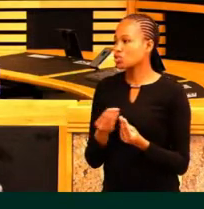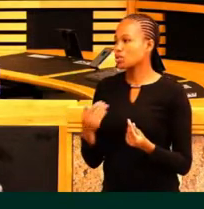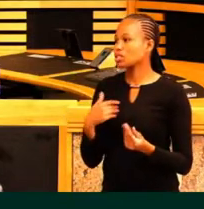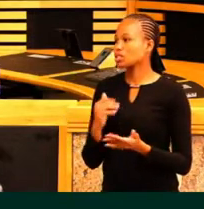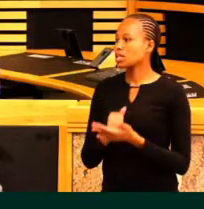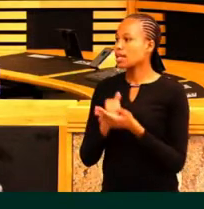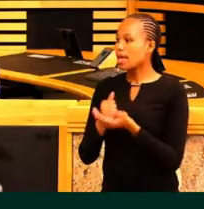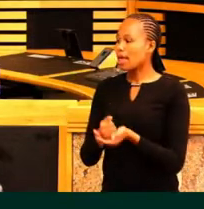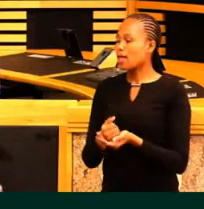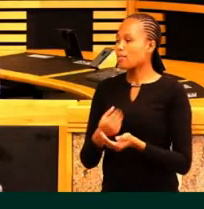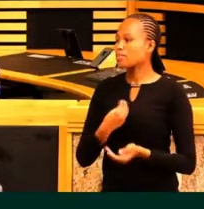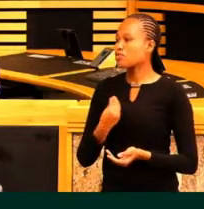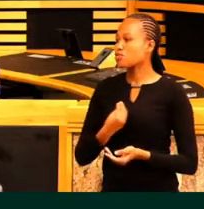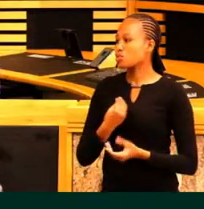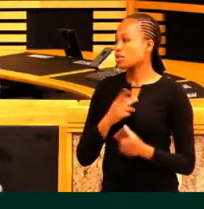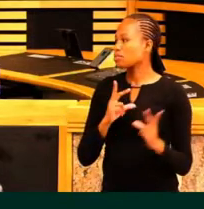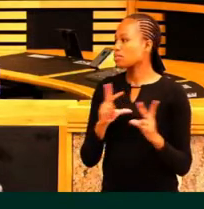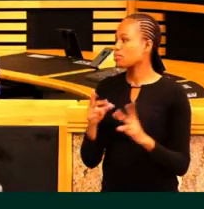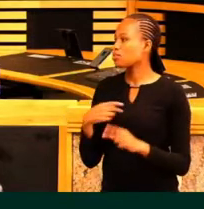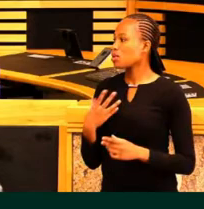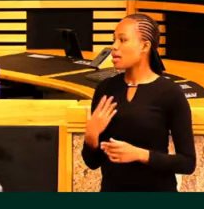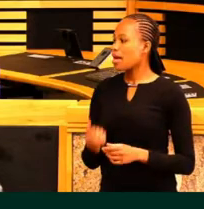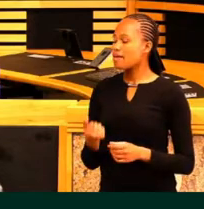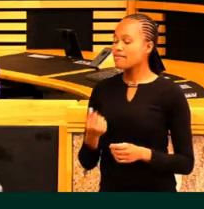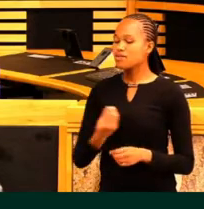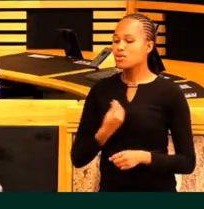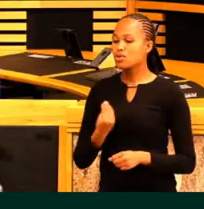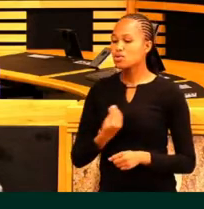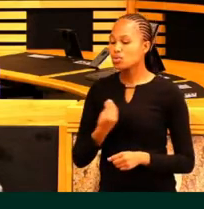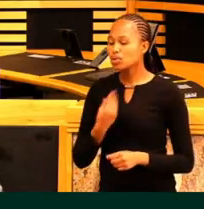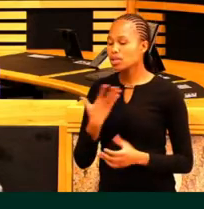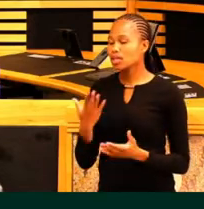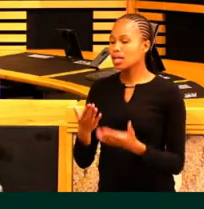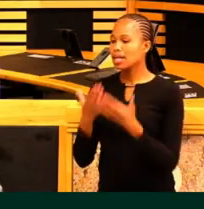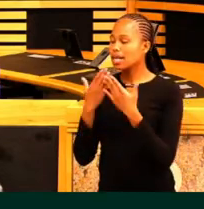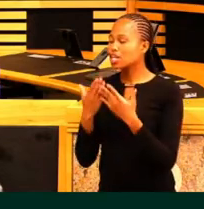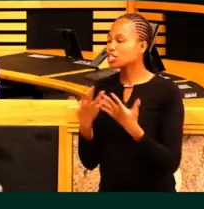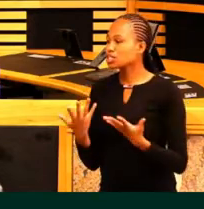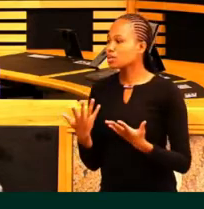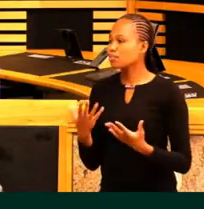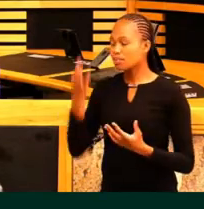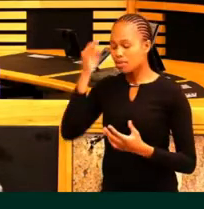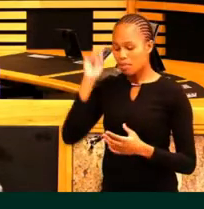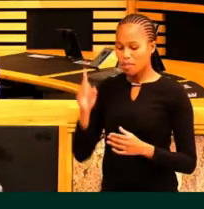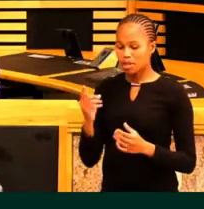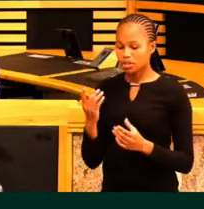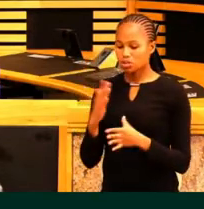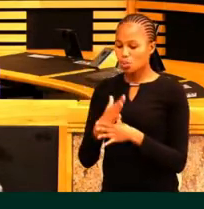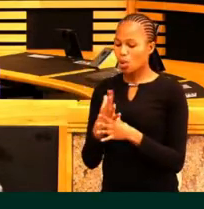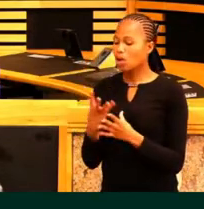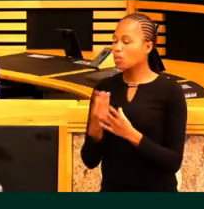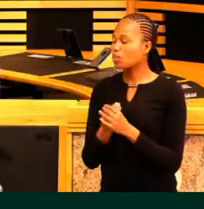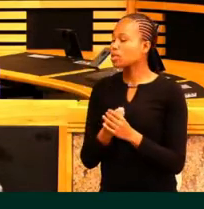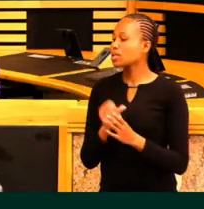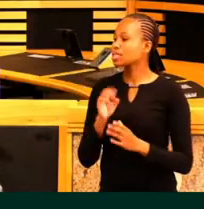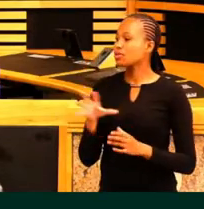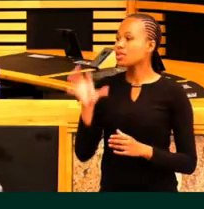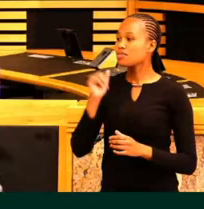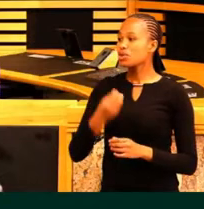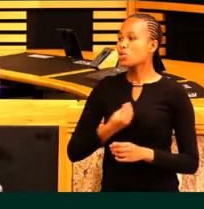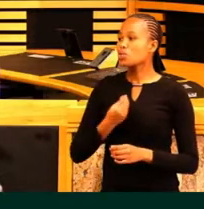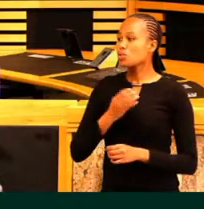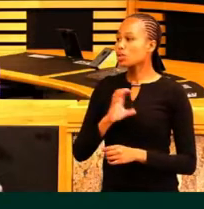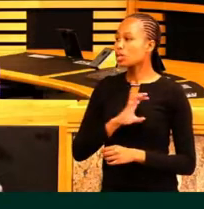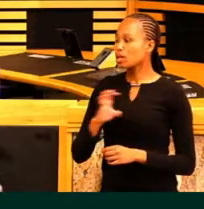we have youth that one's internship learnership government must work together with South African youth Council to mobilize